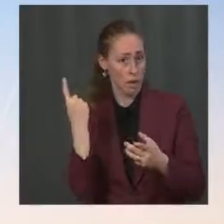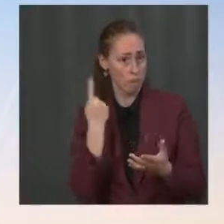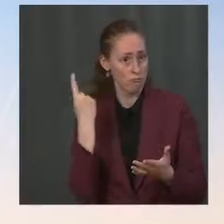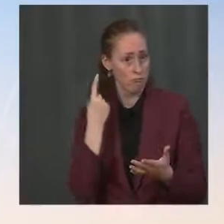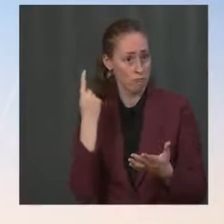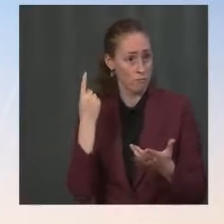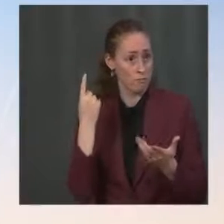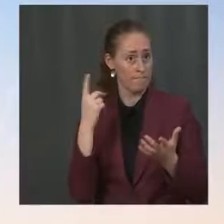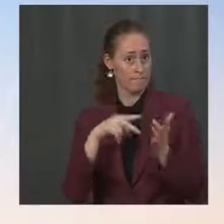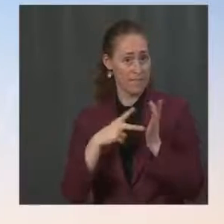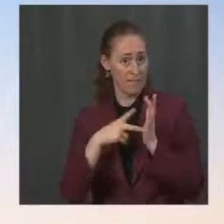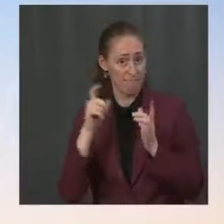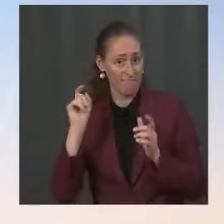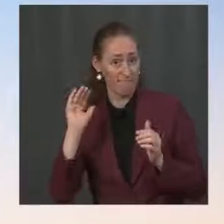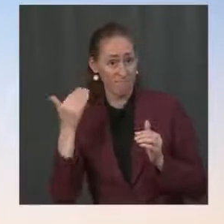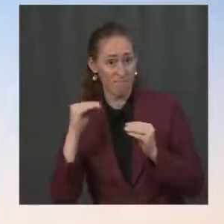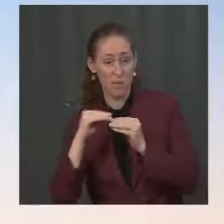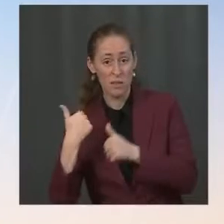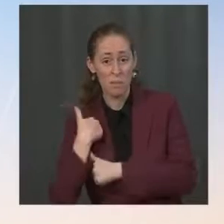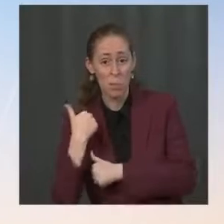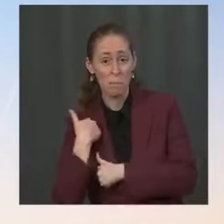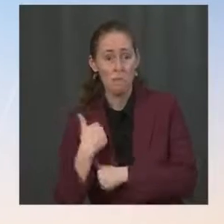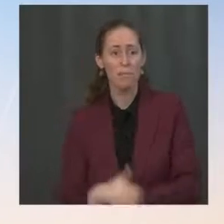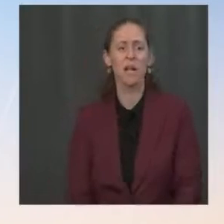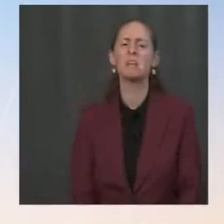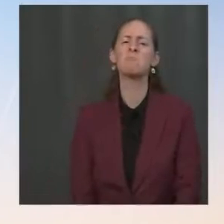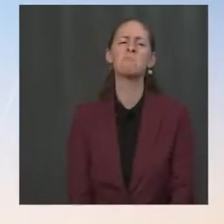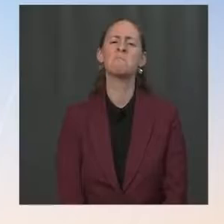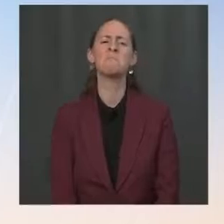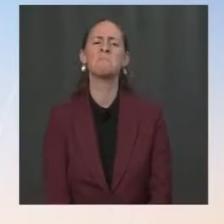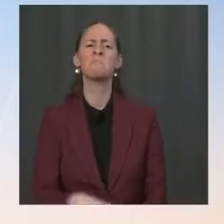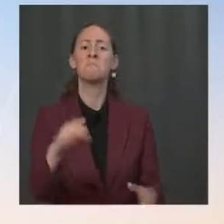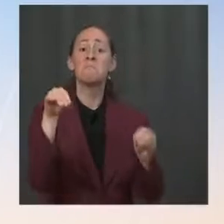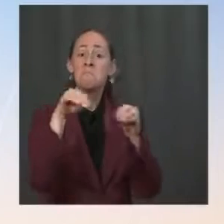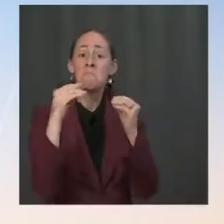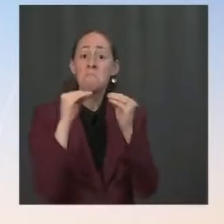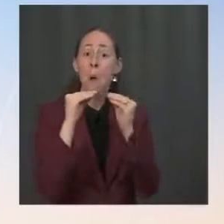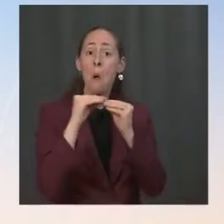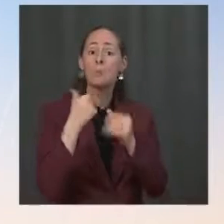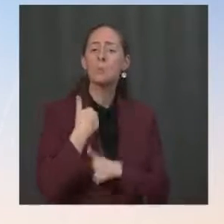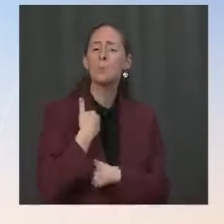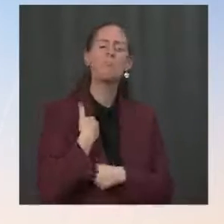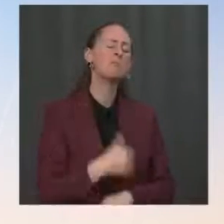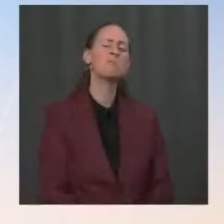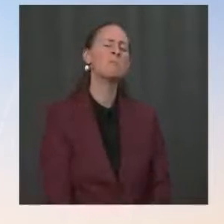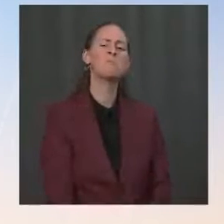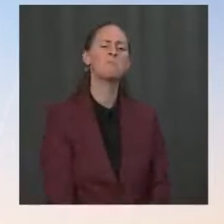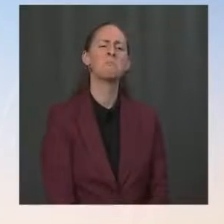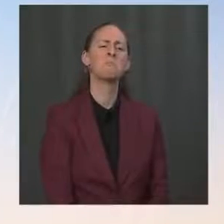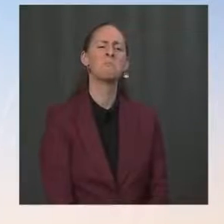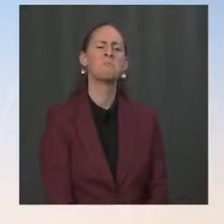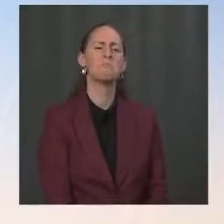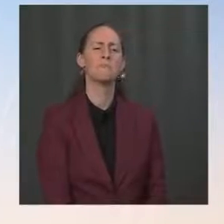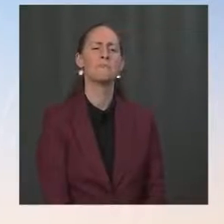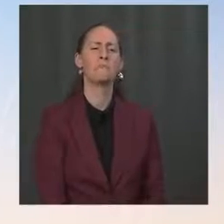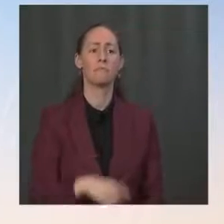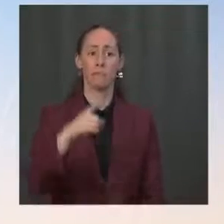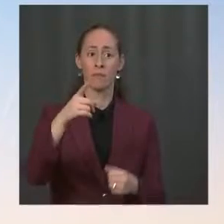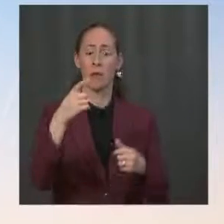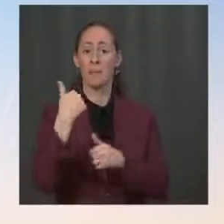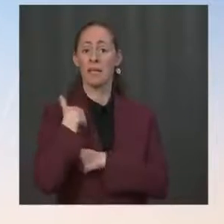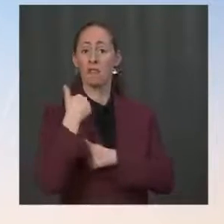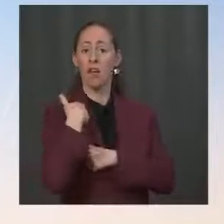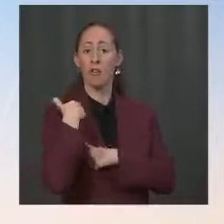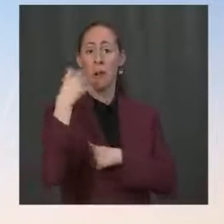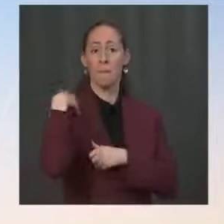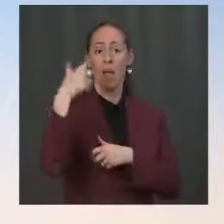authority to do so? I don't believe there's an expectation of additional authority needed. And what about for military commanders on the ground? Will they need to come